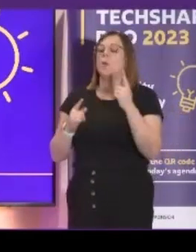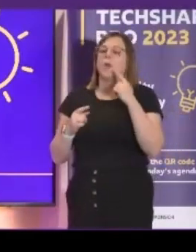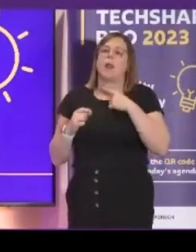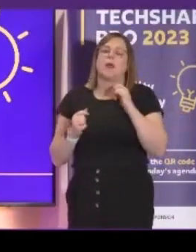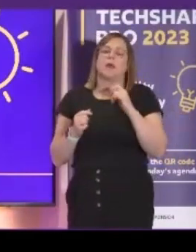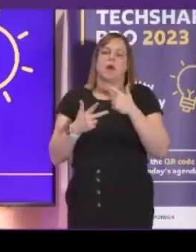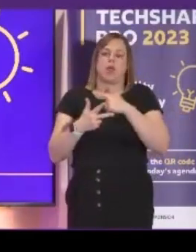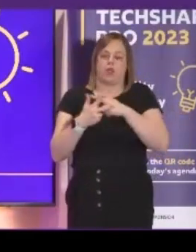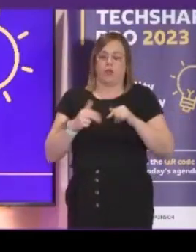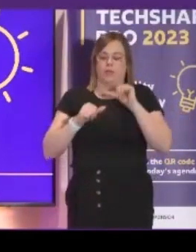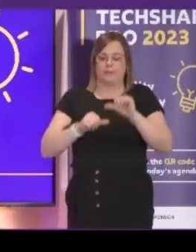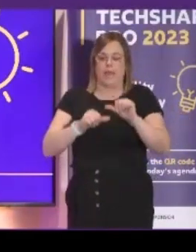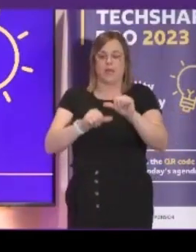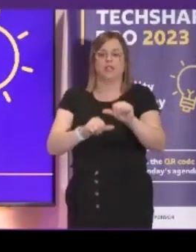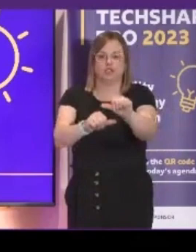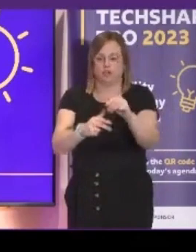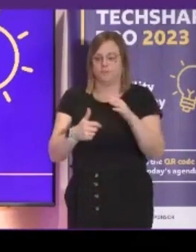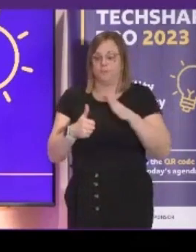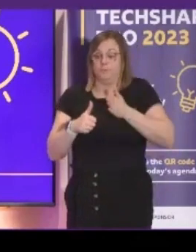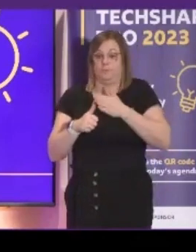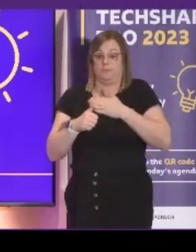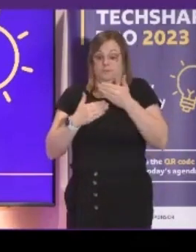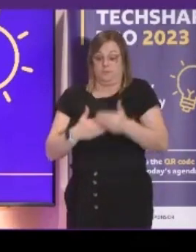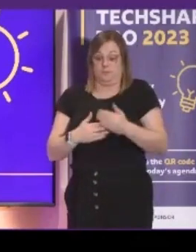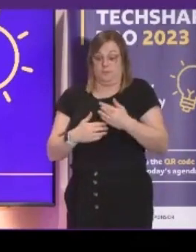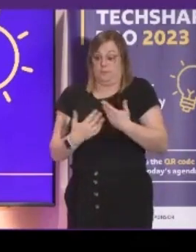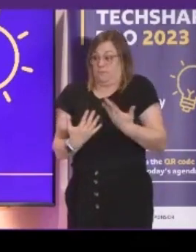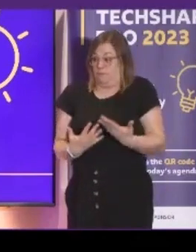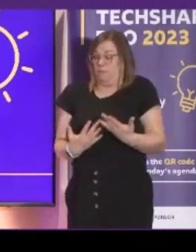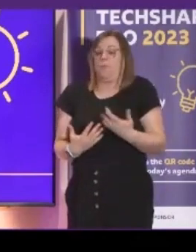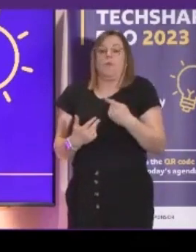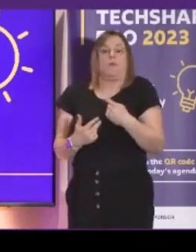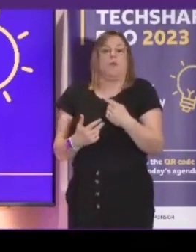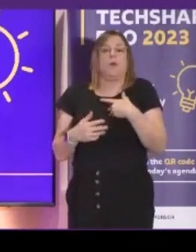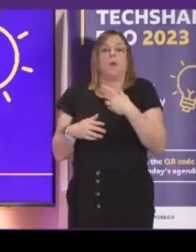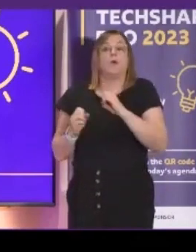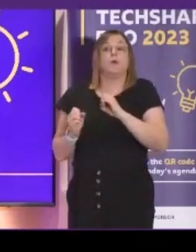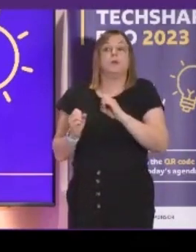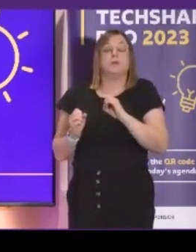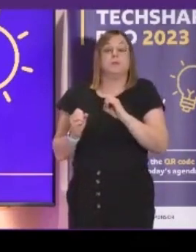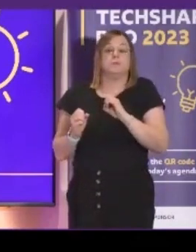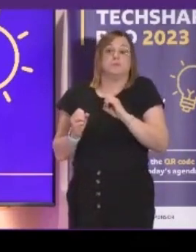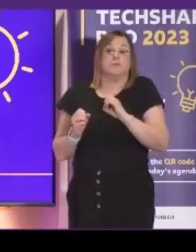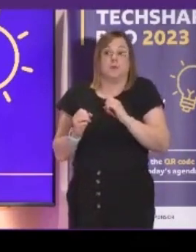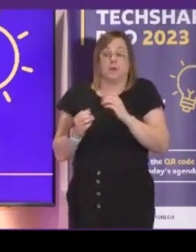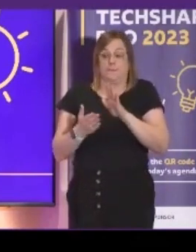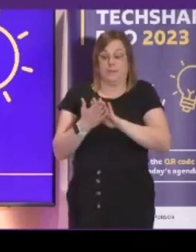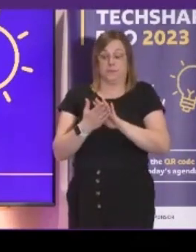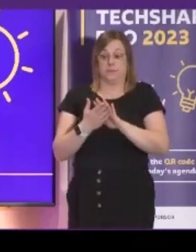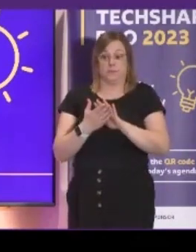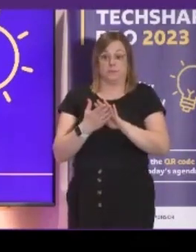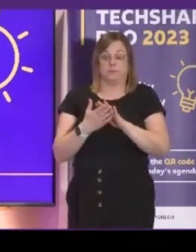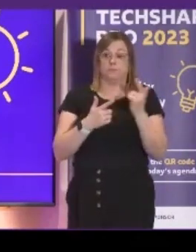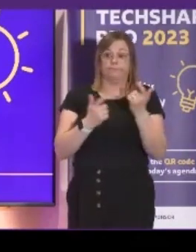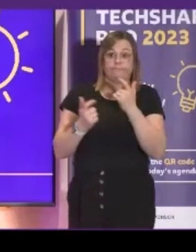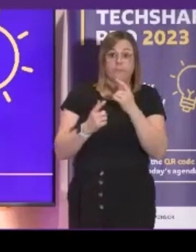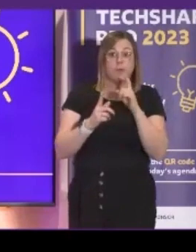three-stage process. So stage one, which is where we're at and where we've delivered, is upfront asking digital accessibility